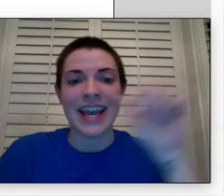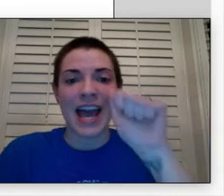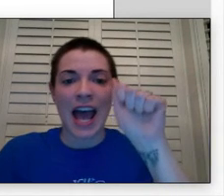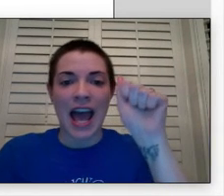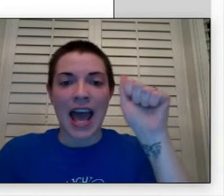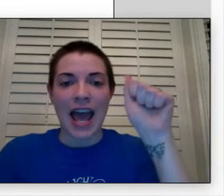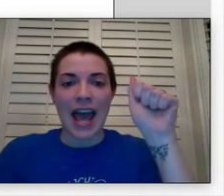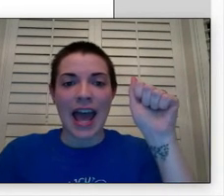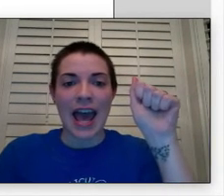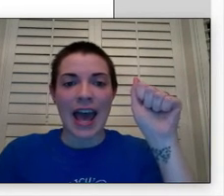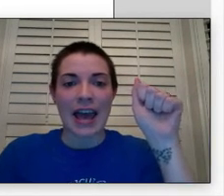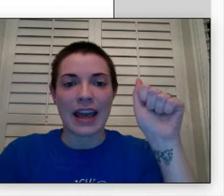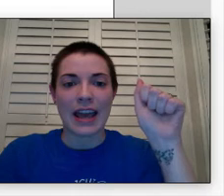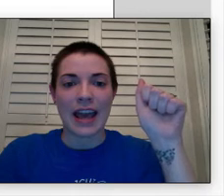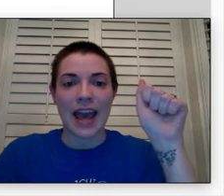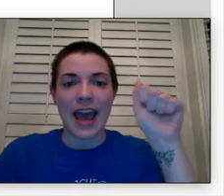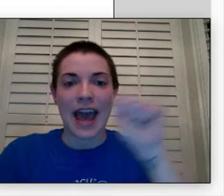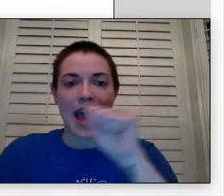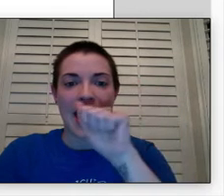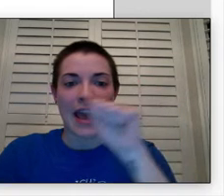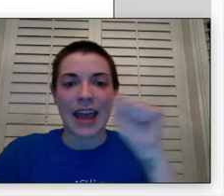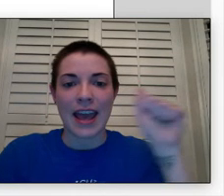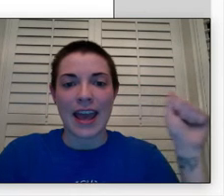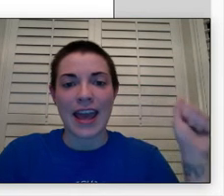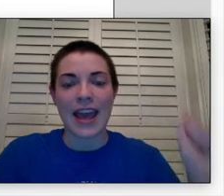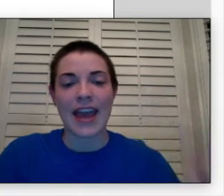C, a,